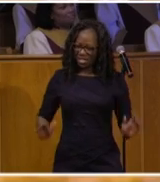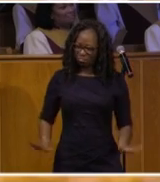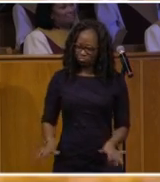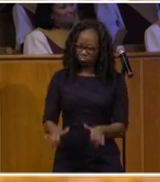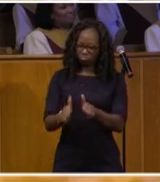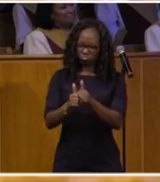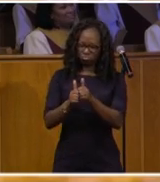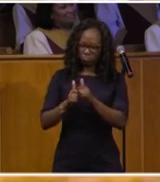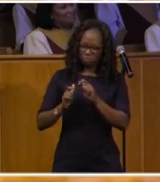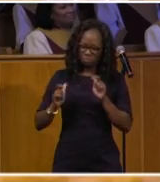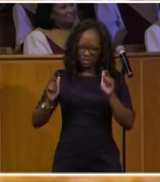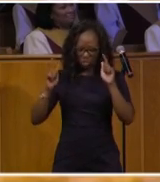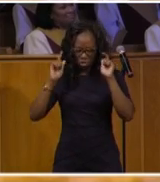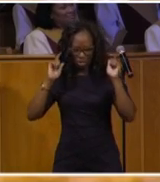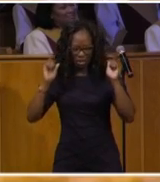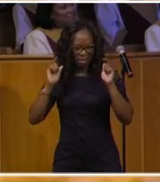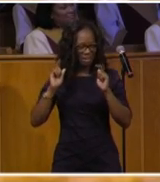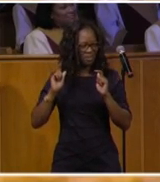a slingshot.